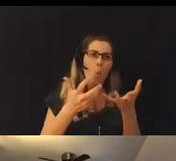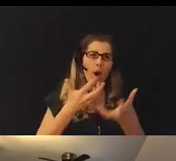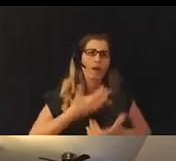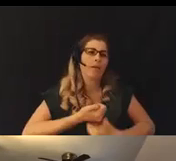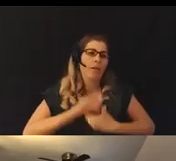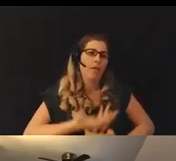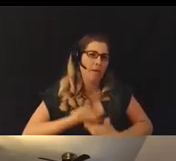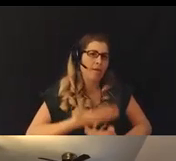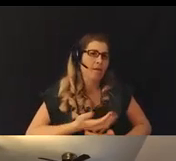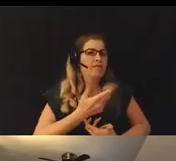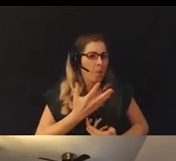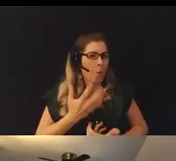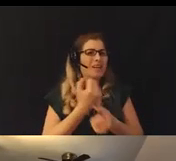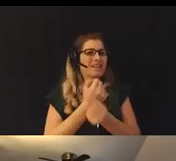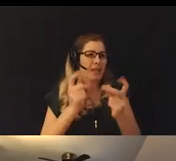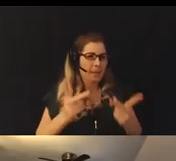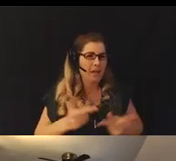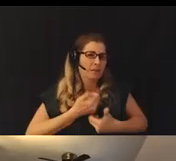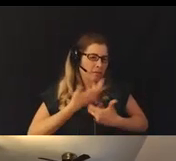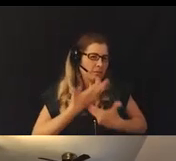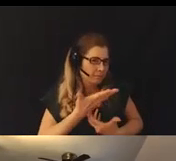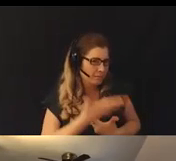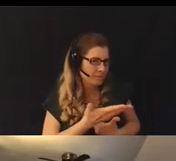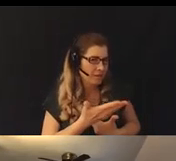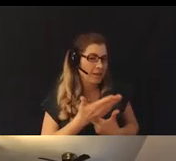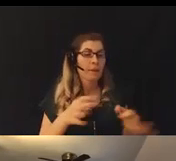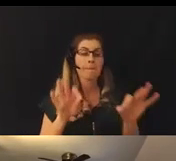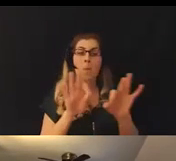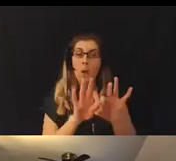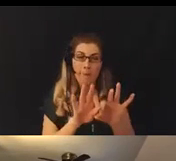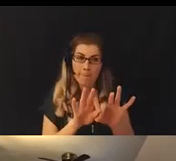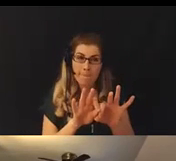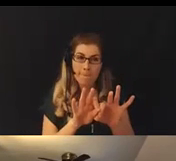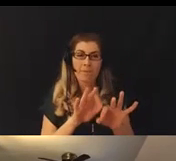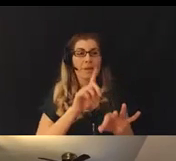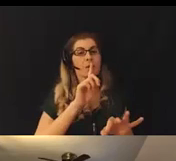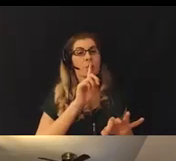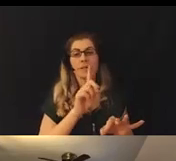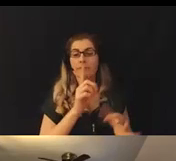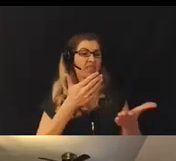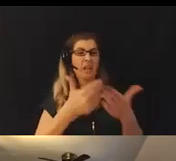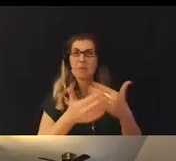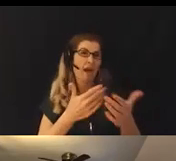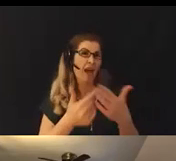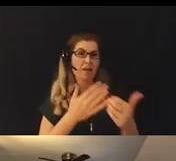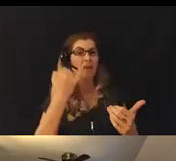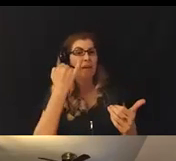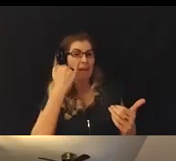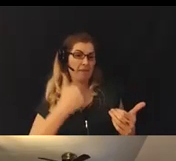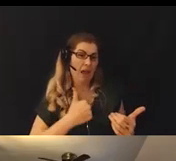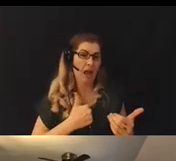things. And I think the important thing for us to realize is that regardless of whether or not we talk about it in a